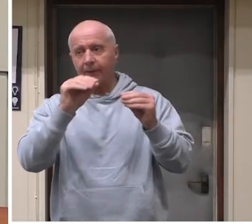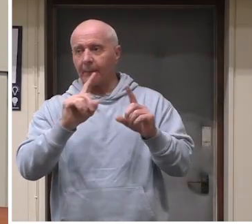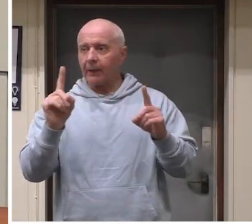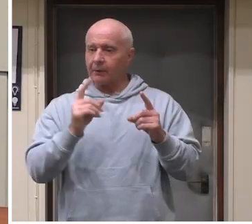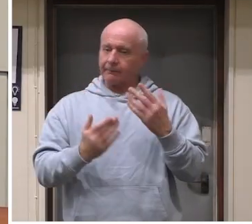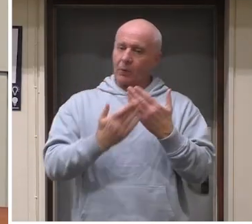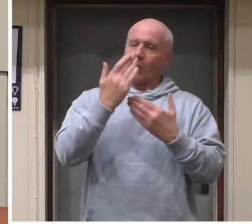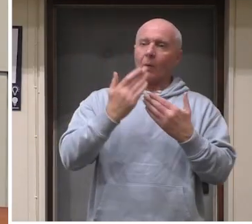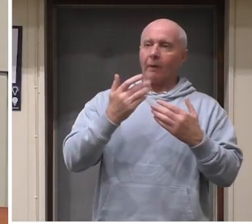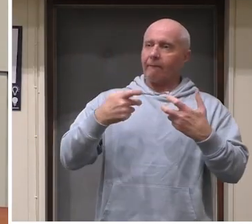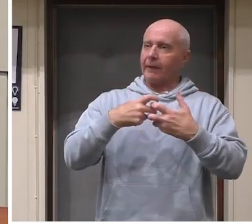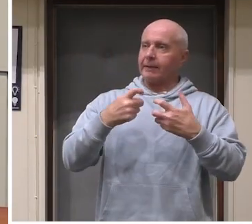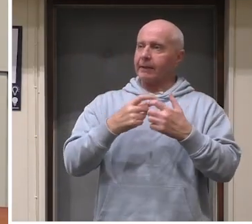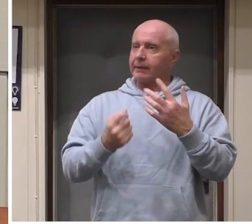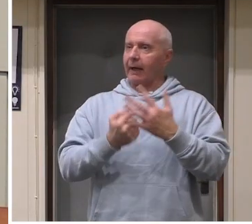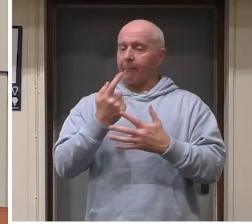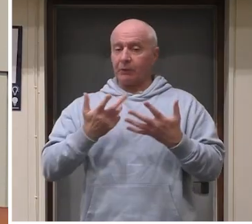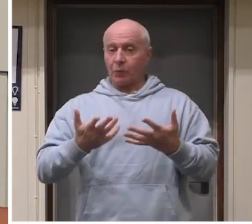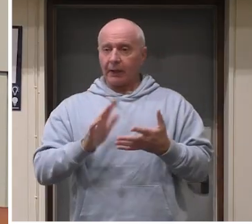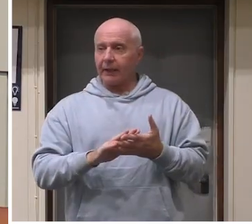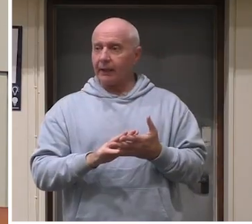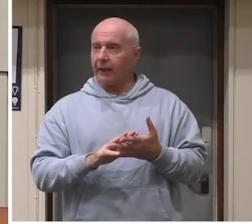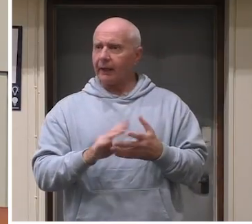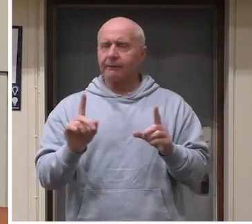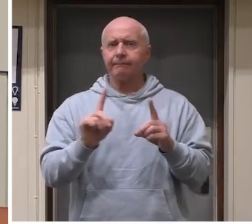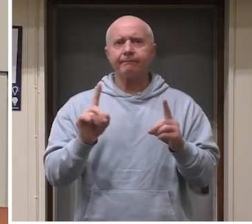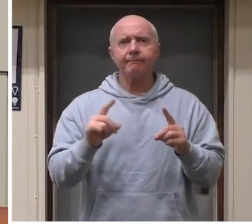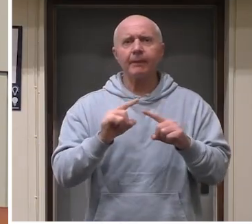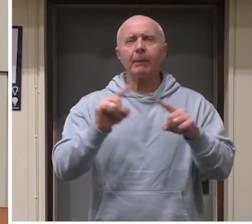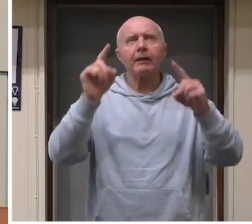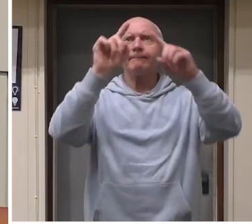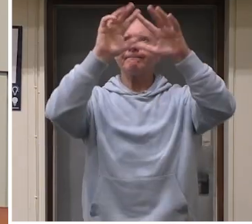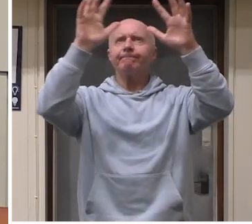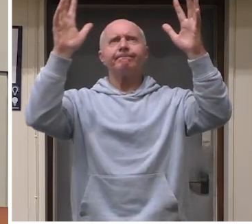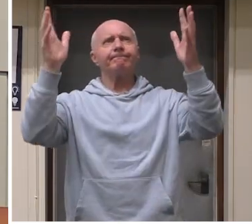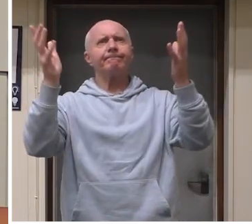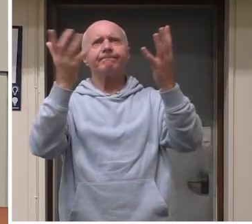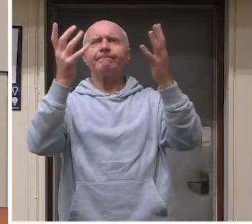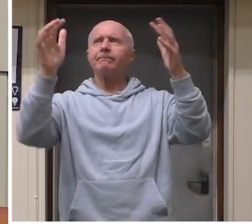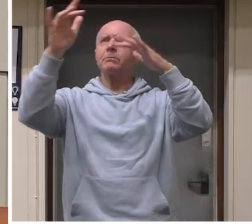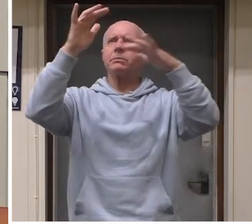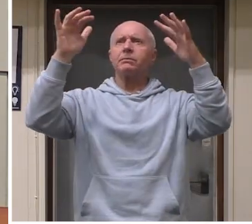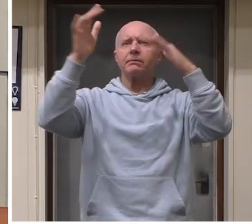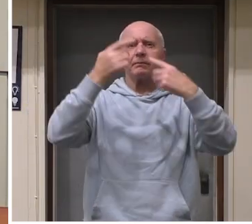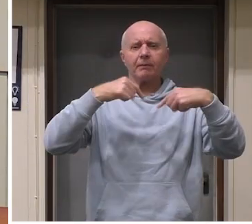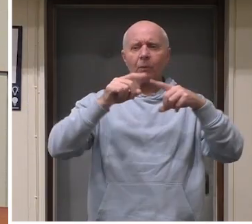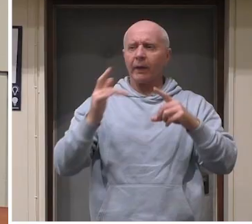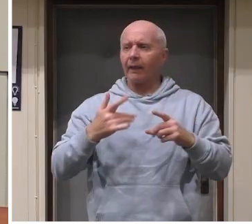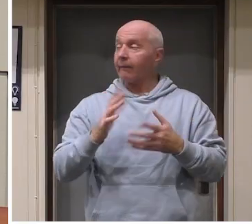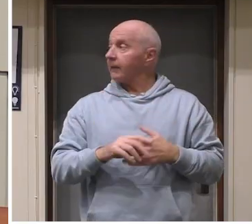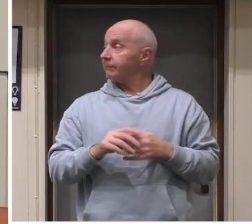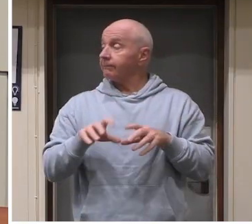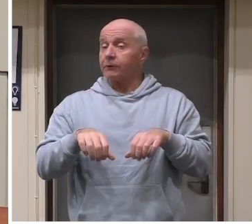physics that's happening today and what that tells us about the universe that we live in. And I want to start this